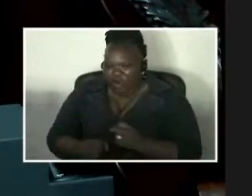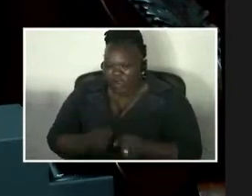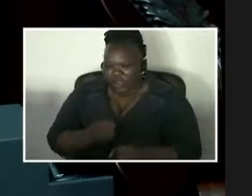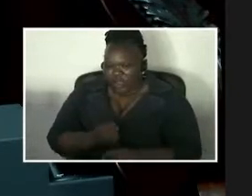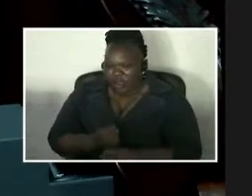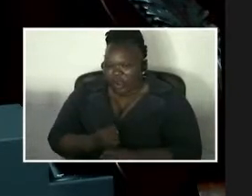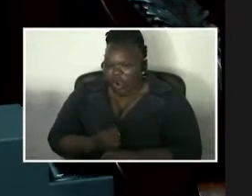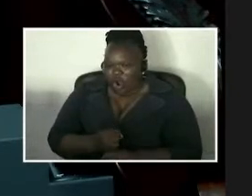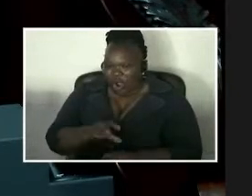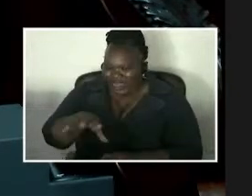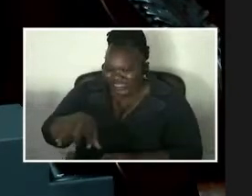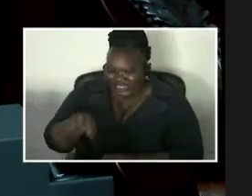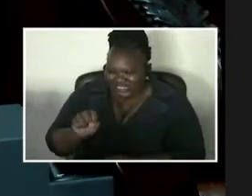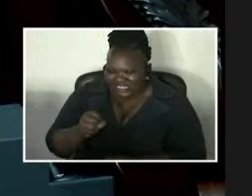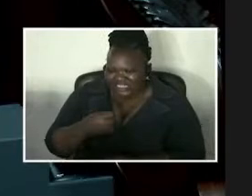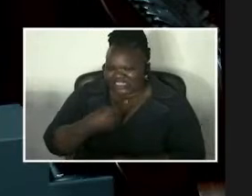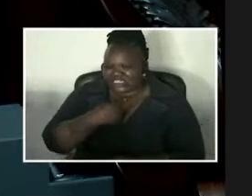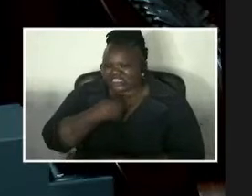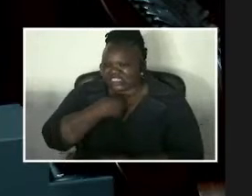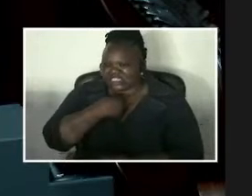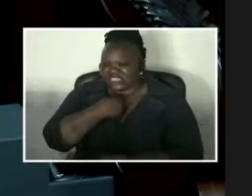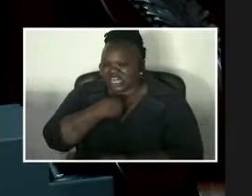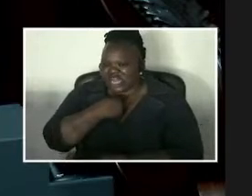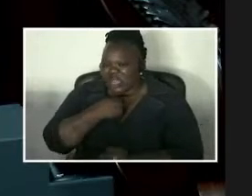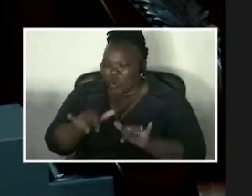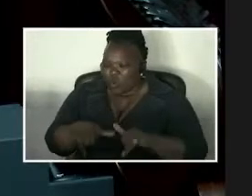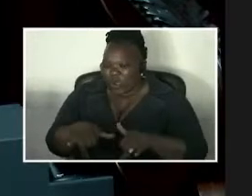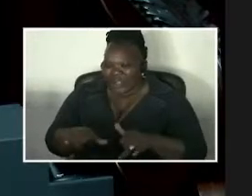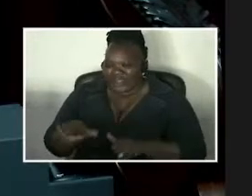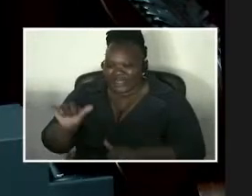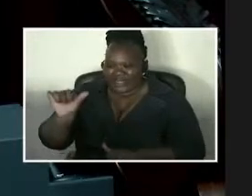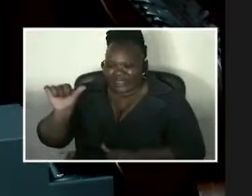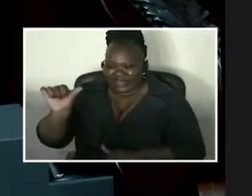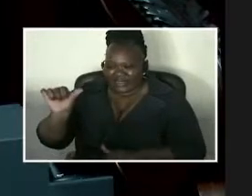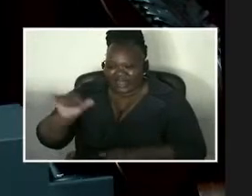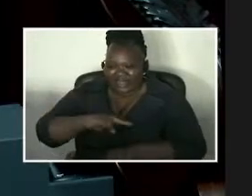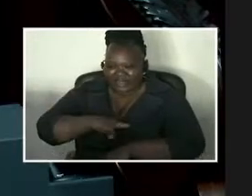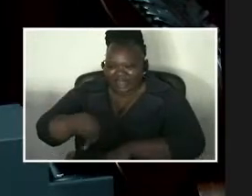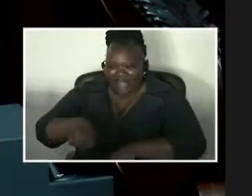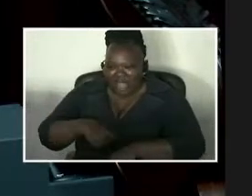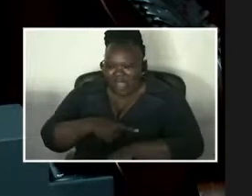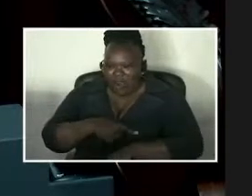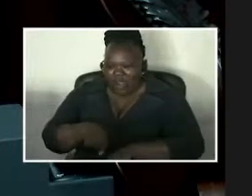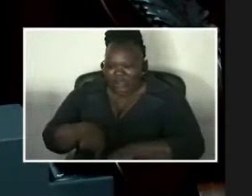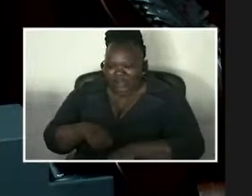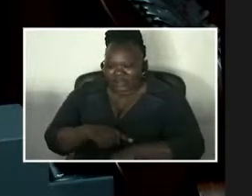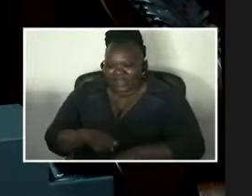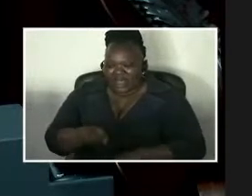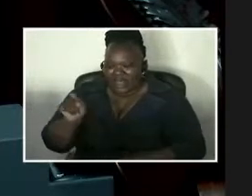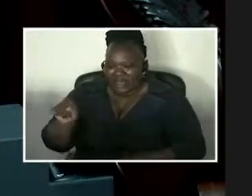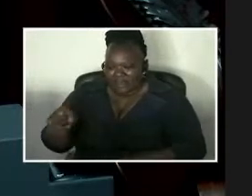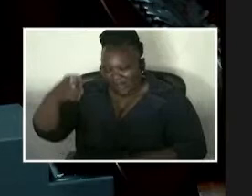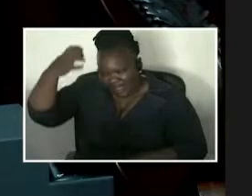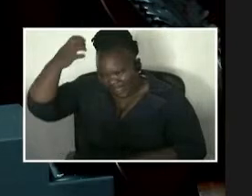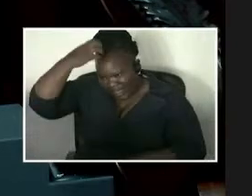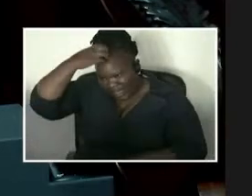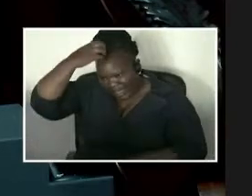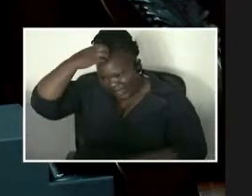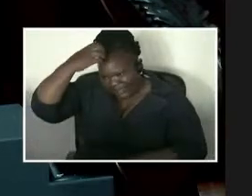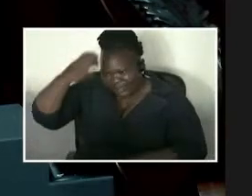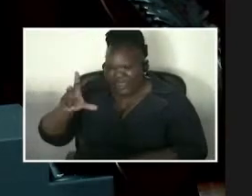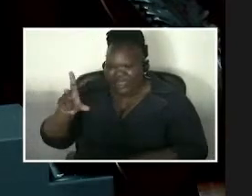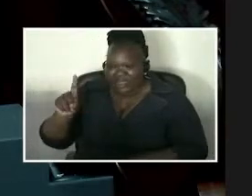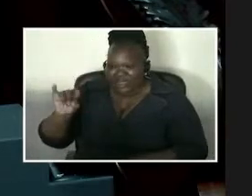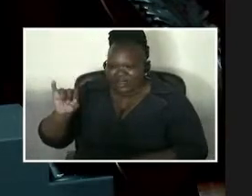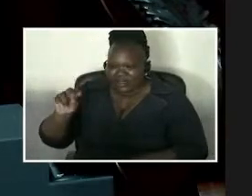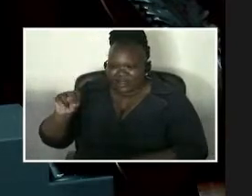dog bite who had to wait over six hours for treatment at king denis ulu casualty because there were only two